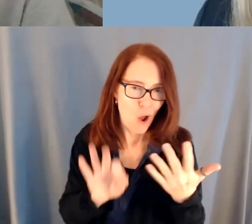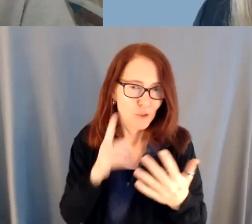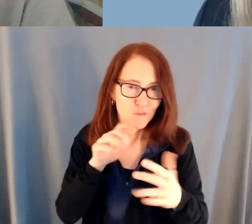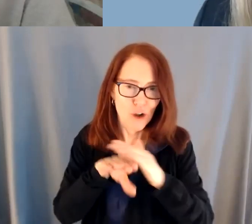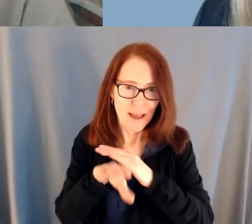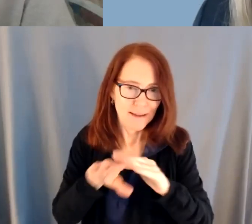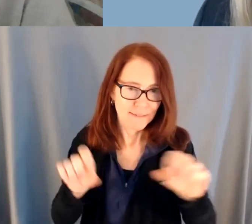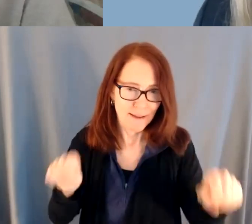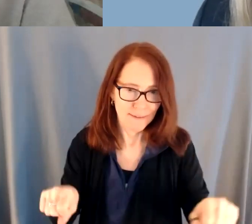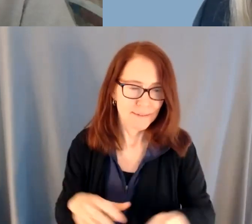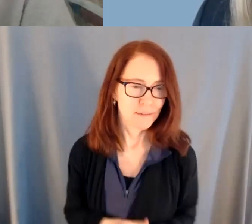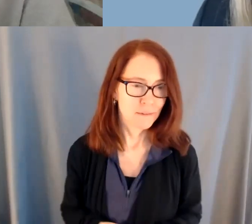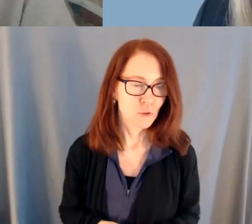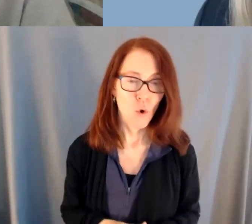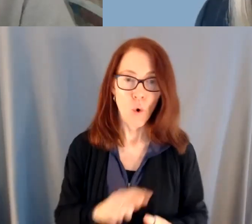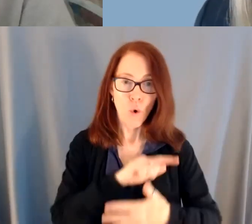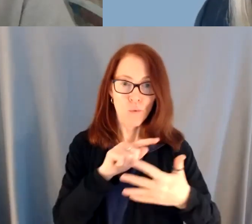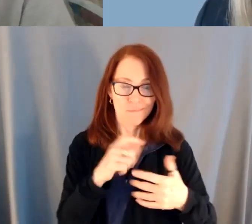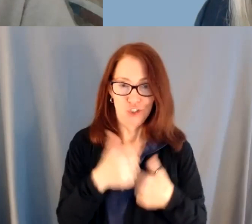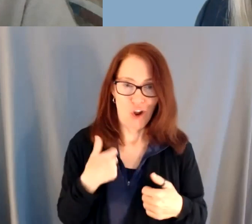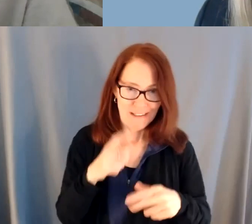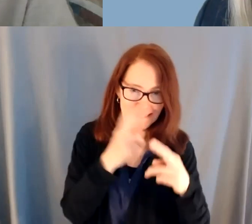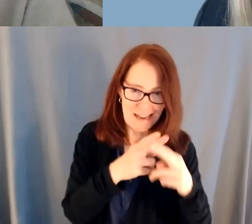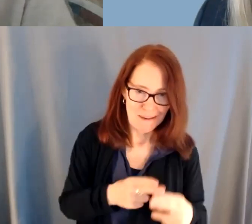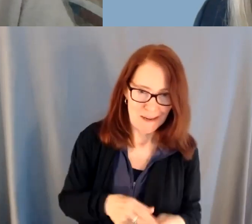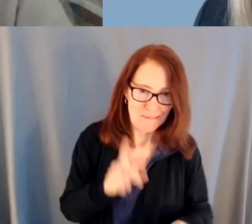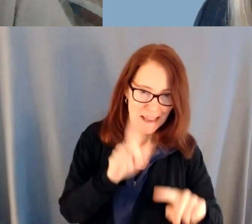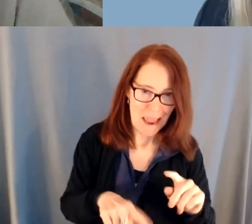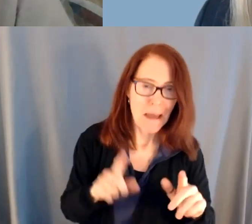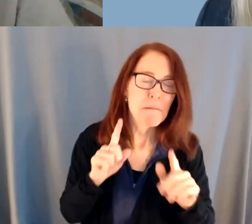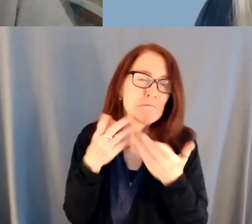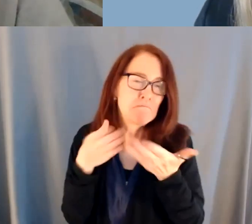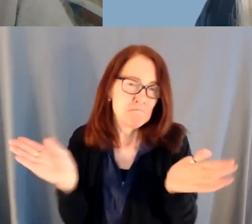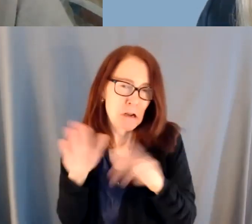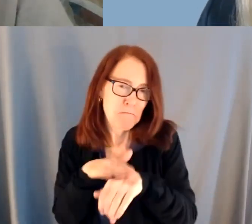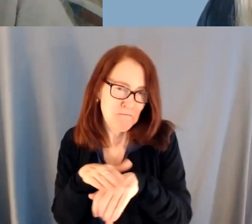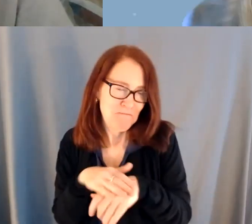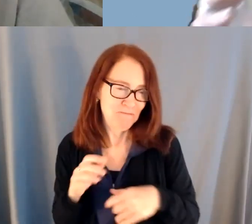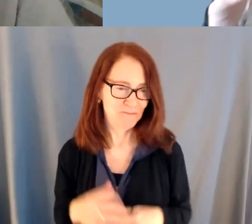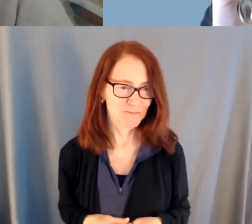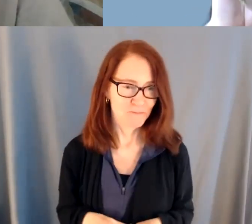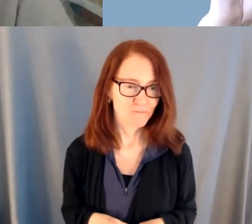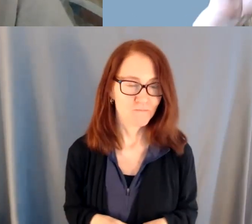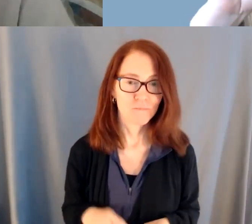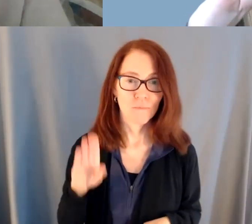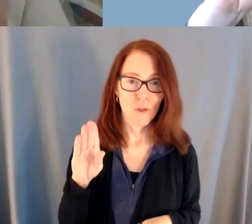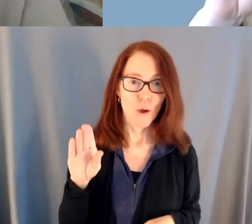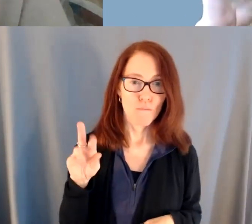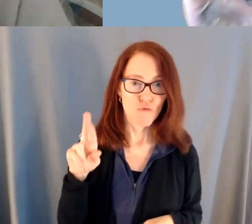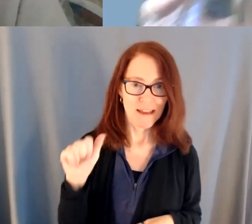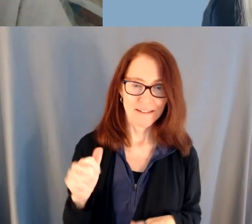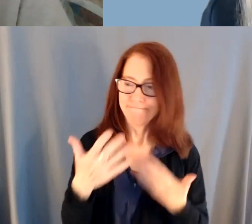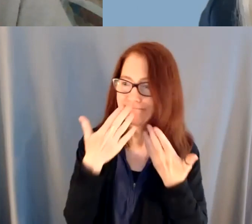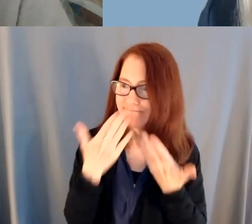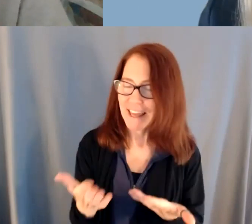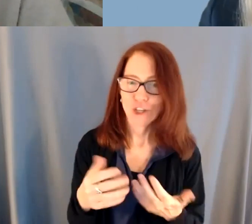about. No, that is great. And we know that all of these platforms are evolving constantly. So you taught me something